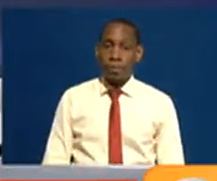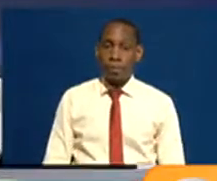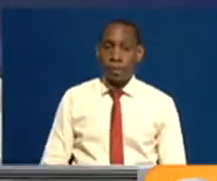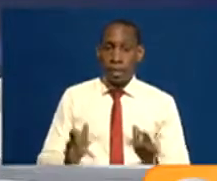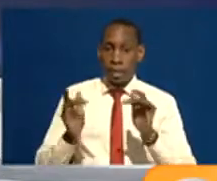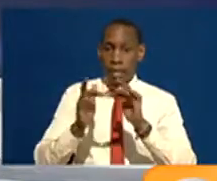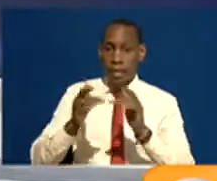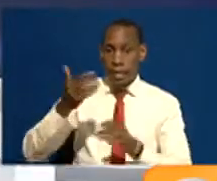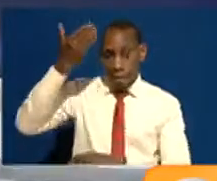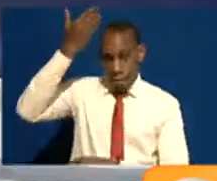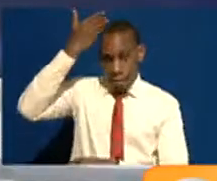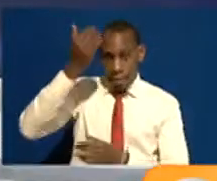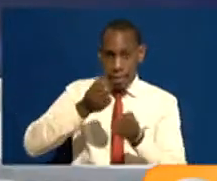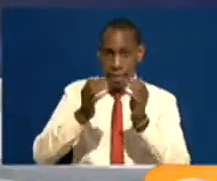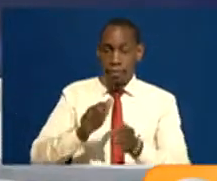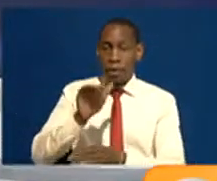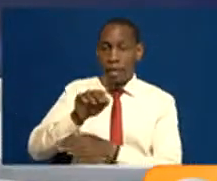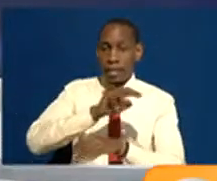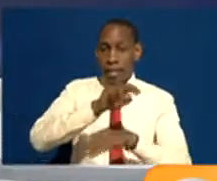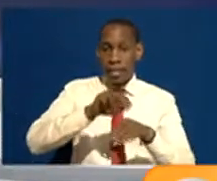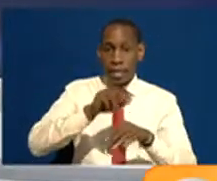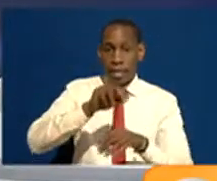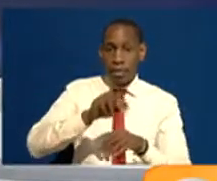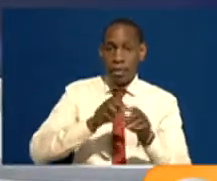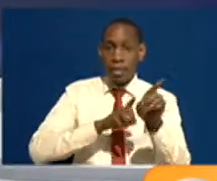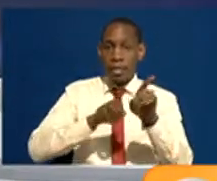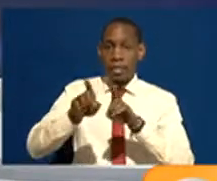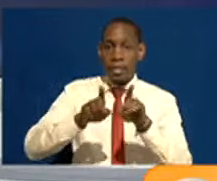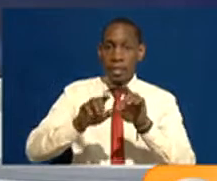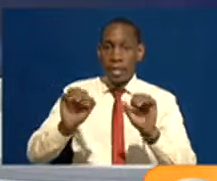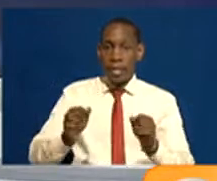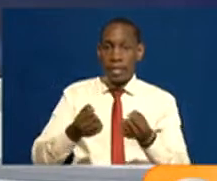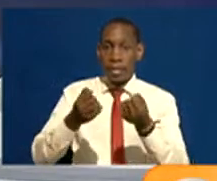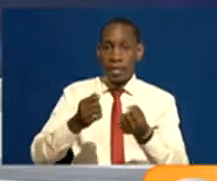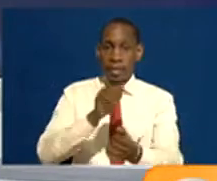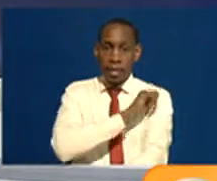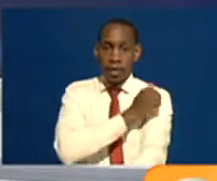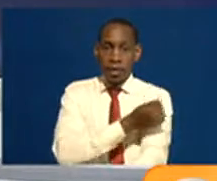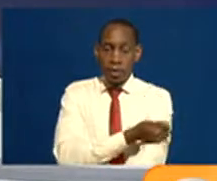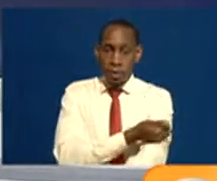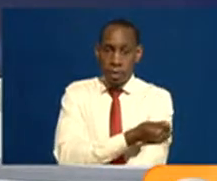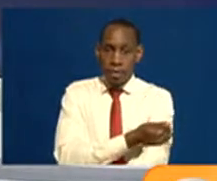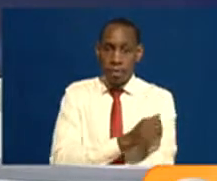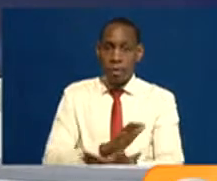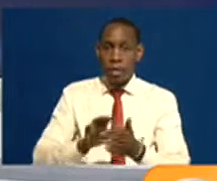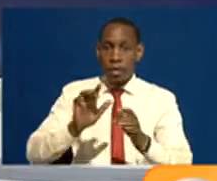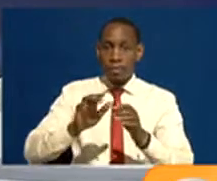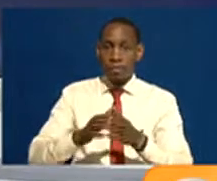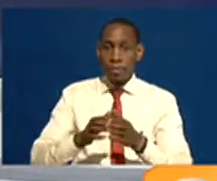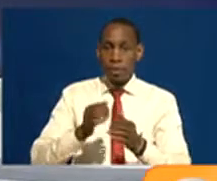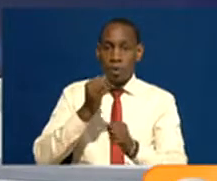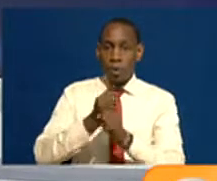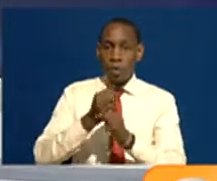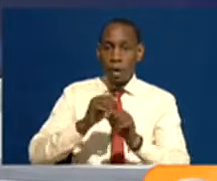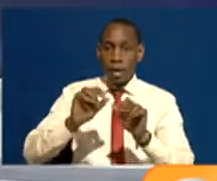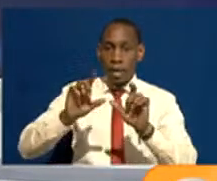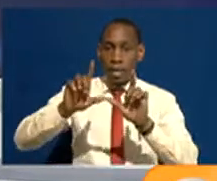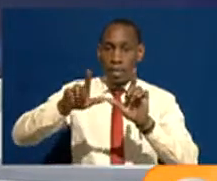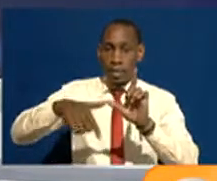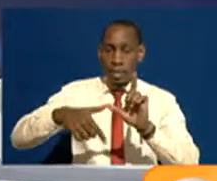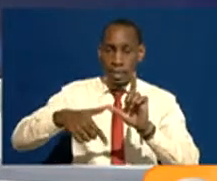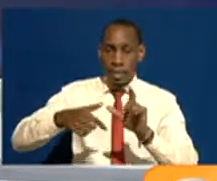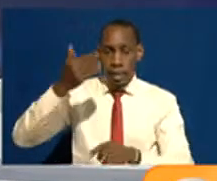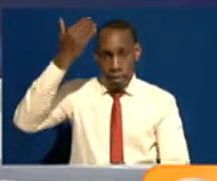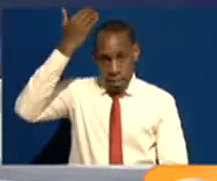Online taxi drivers are calling on the National Transport and Safety Authority to revoke the operating license of